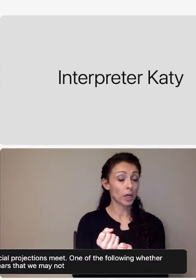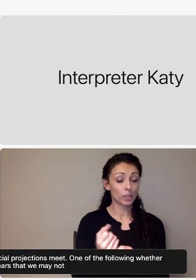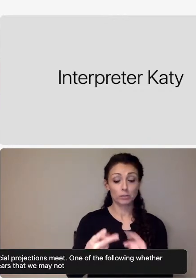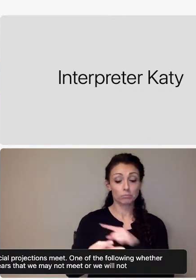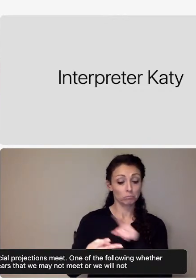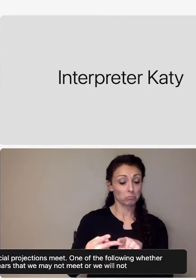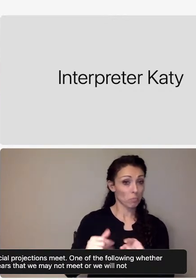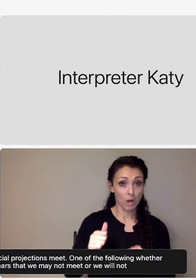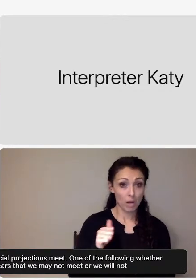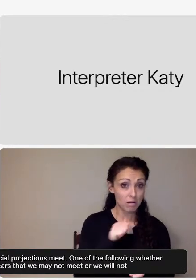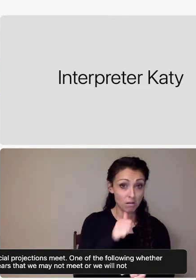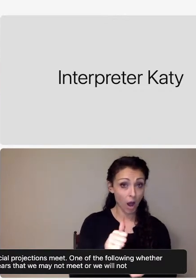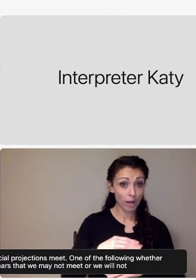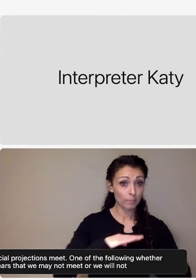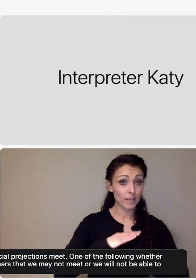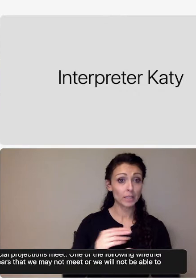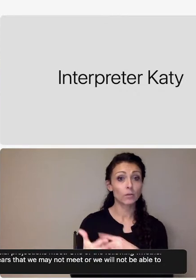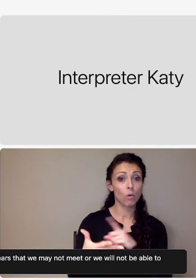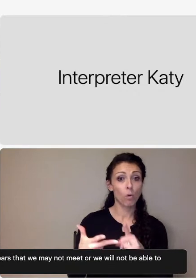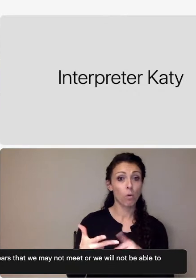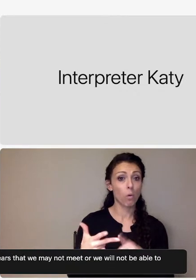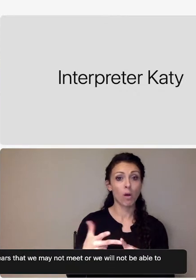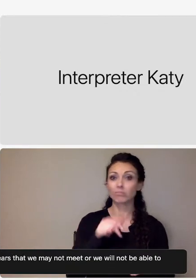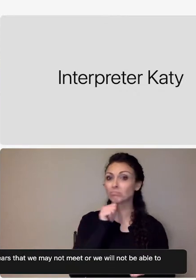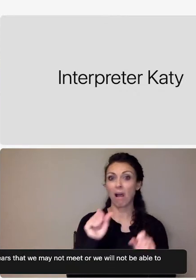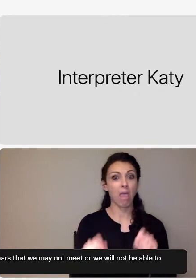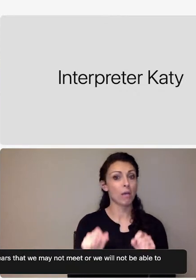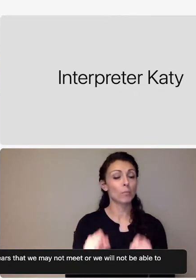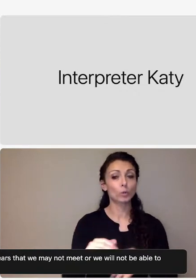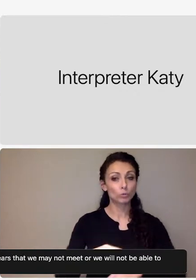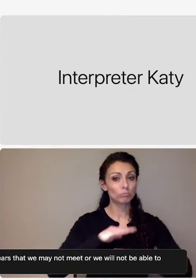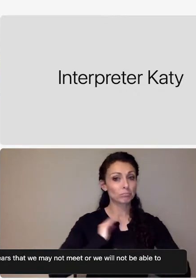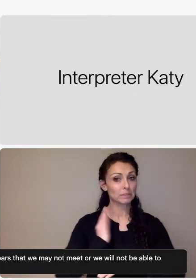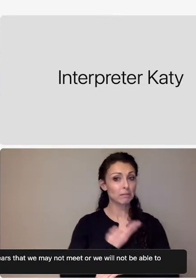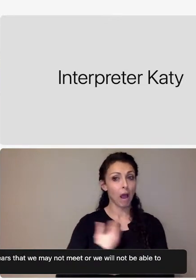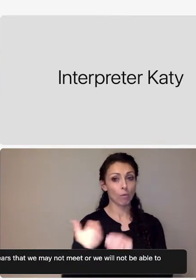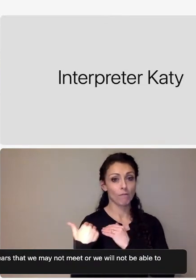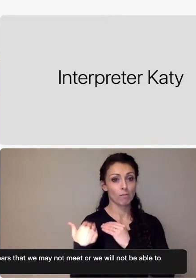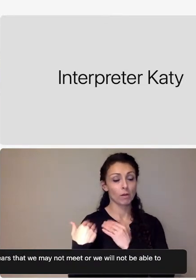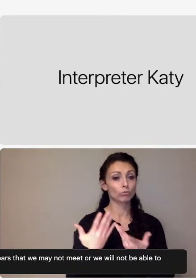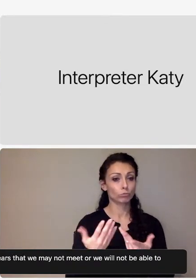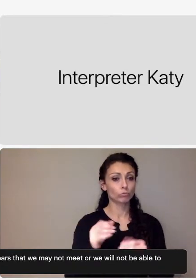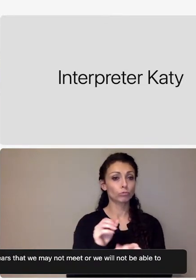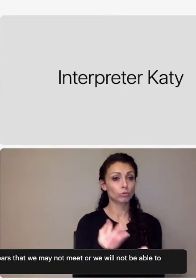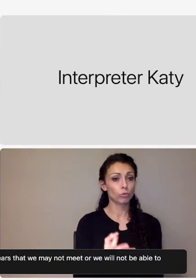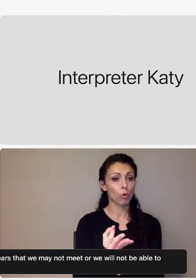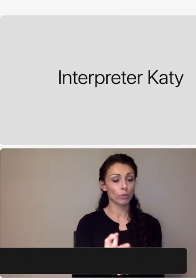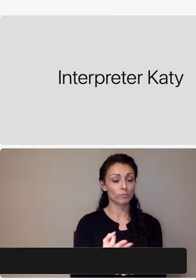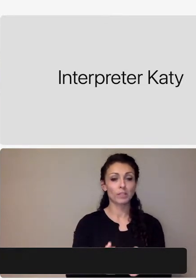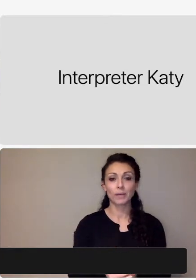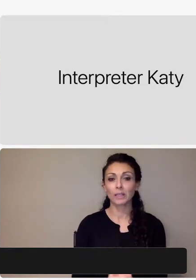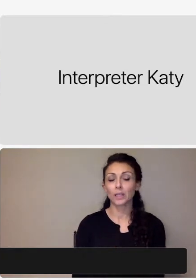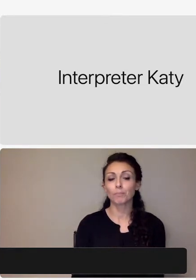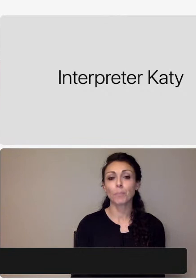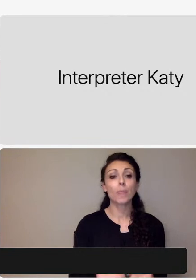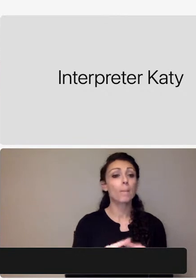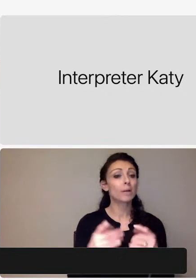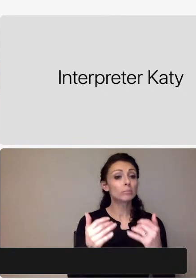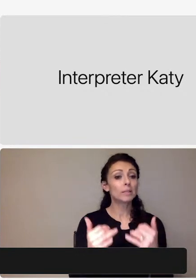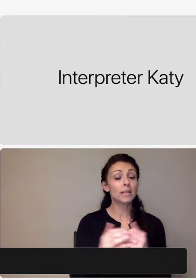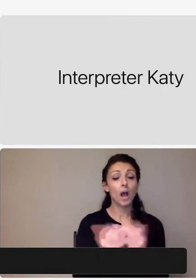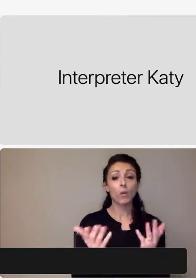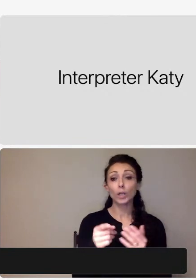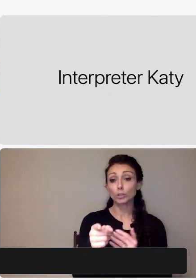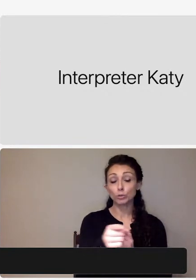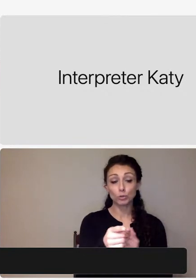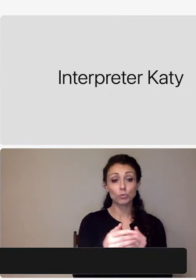not be able to meet and based on the report that um has been presented that will be presented and that you have in your packet